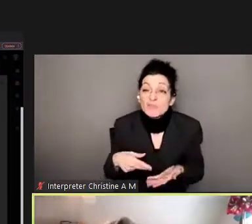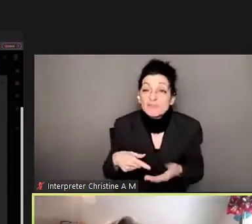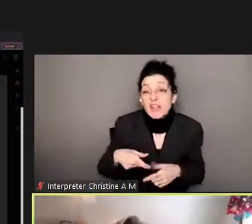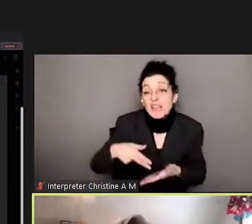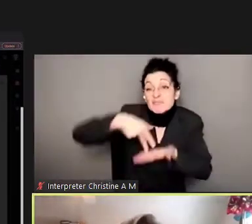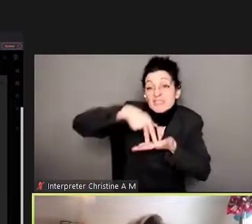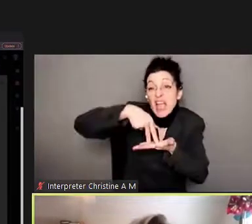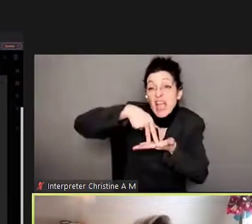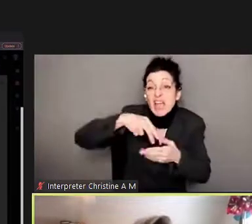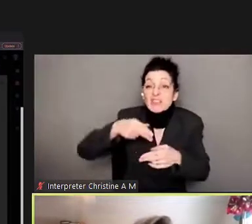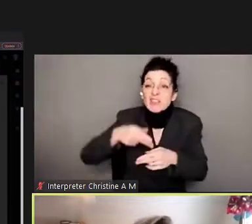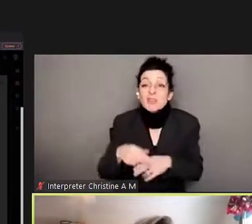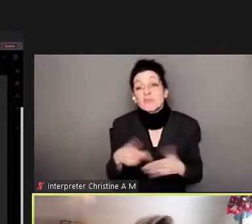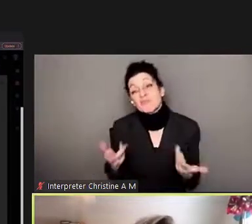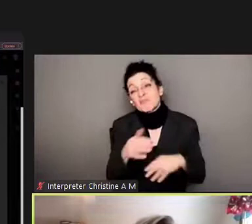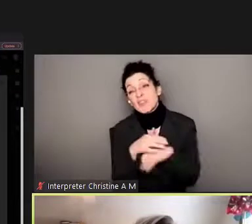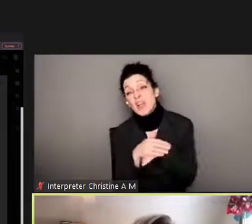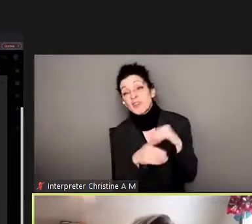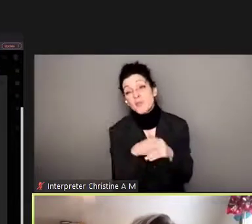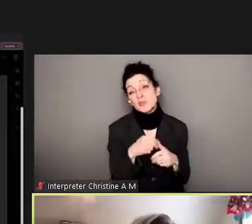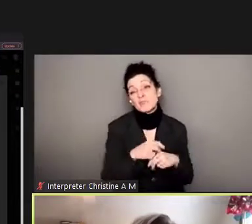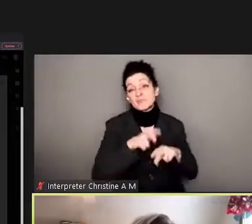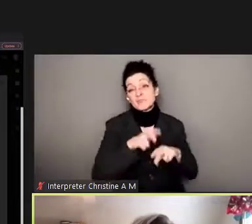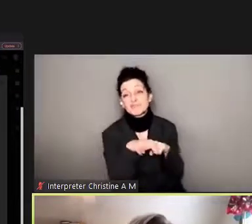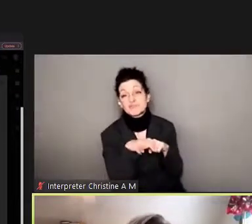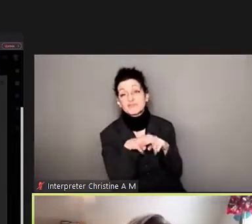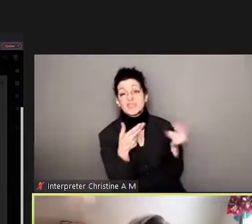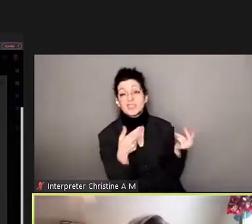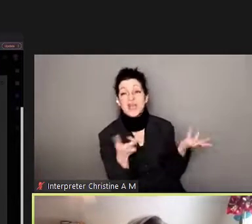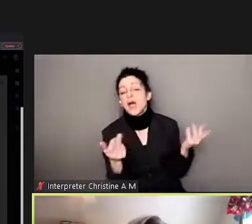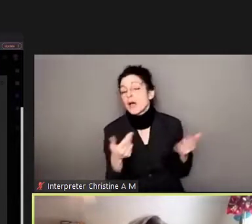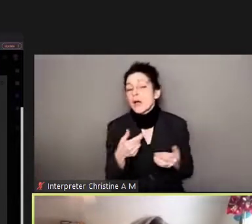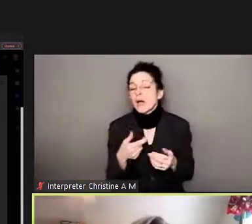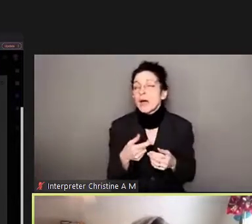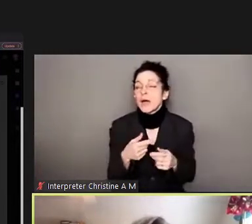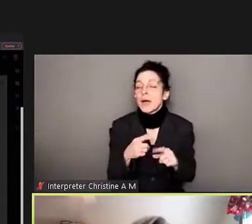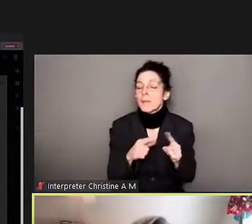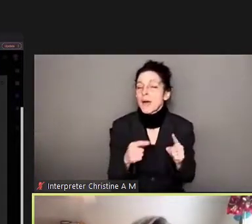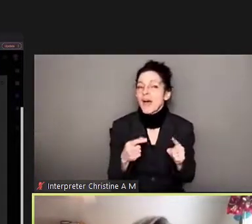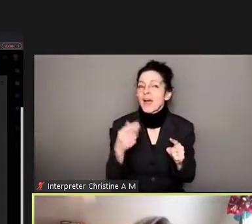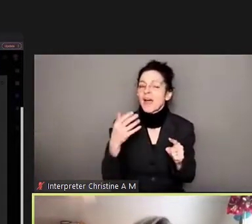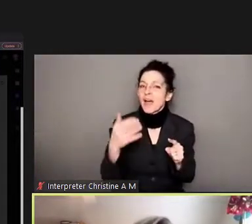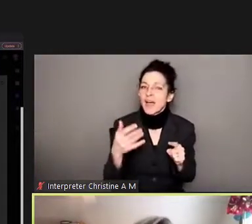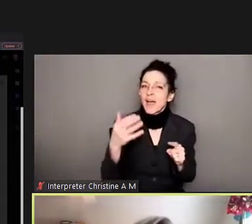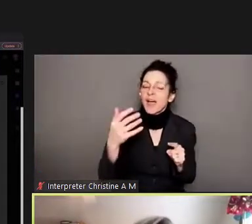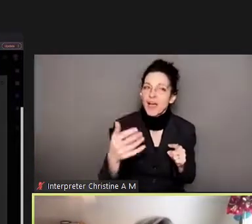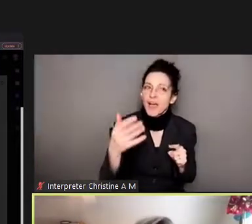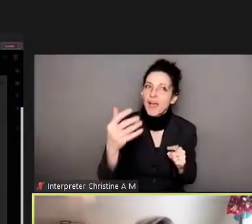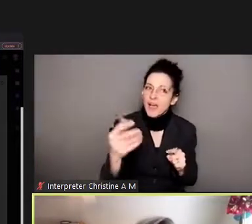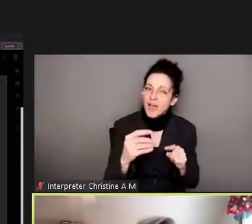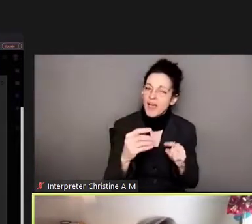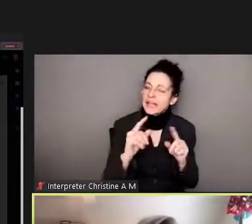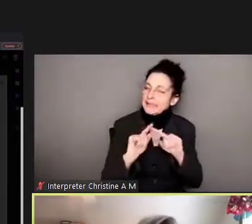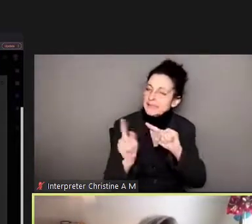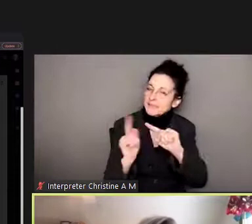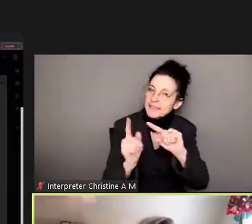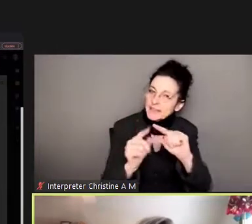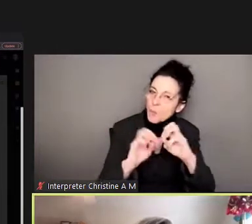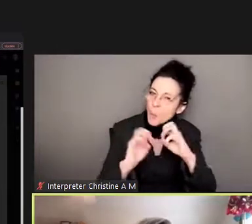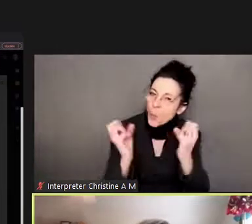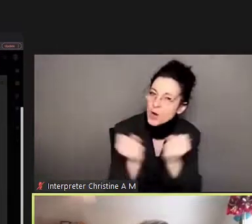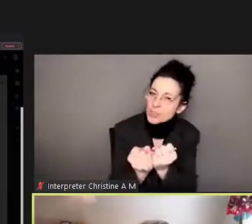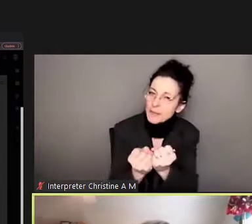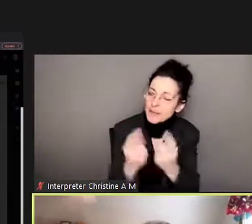up. But the longer I do this, the more I think about what it really means to attend to your own access in a